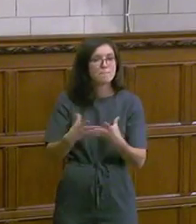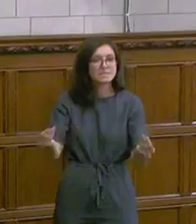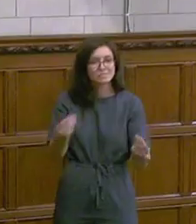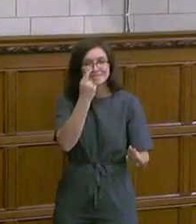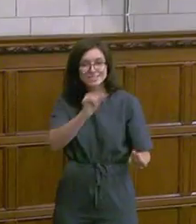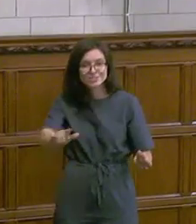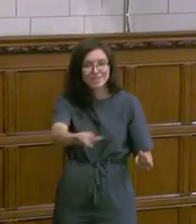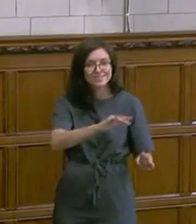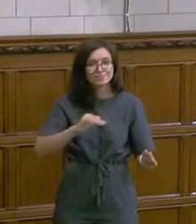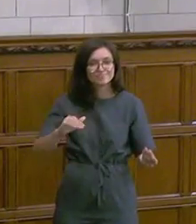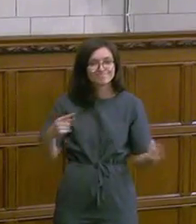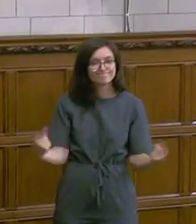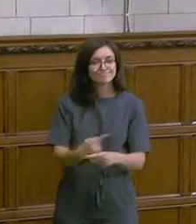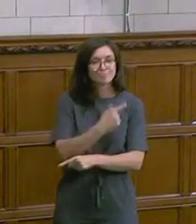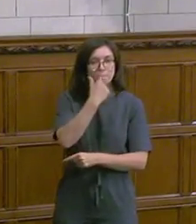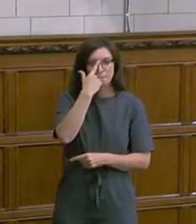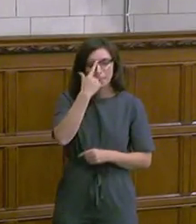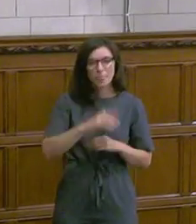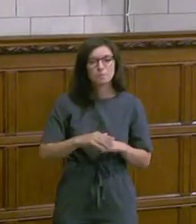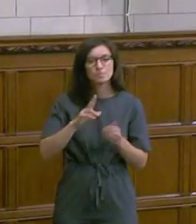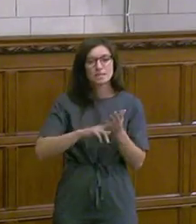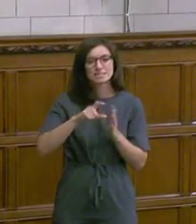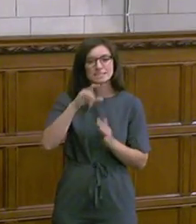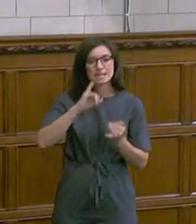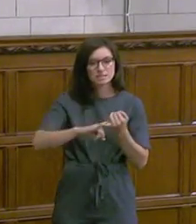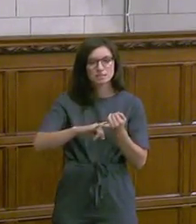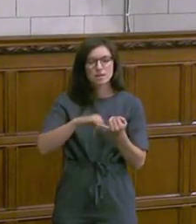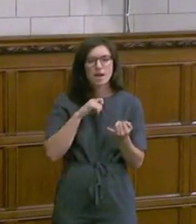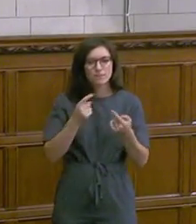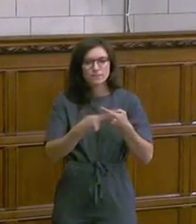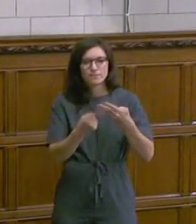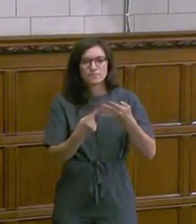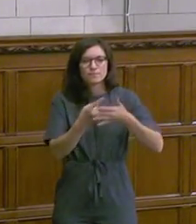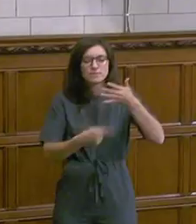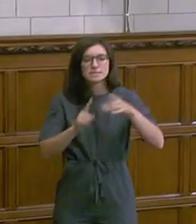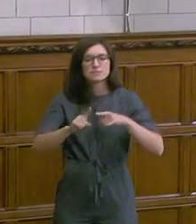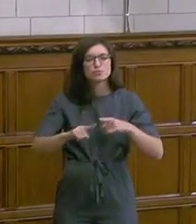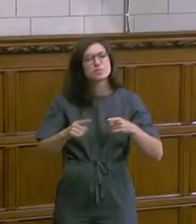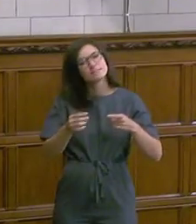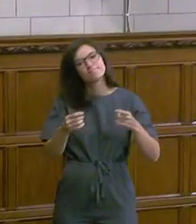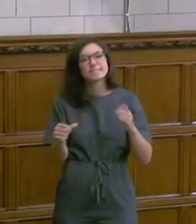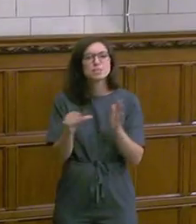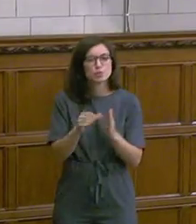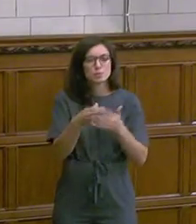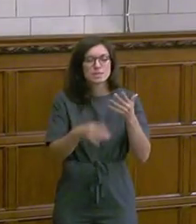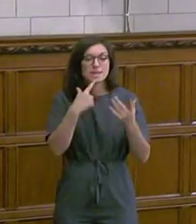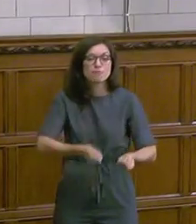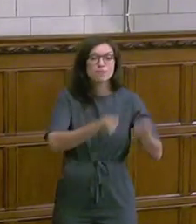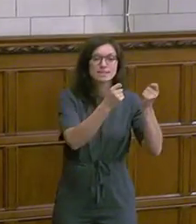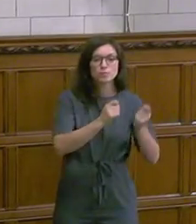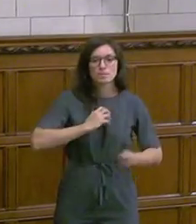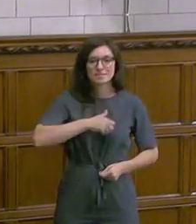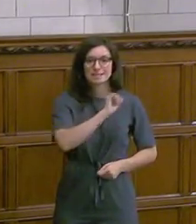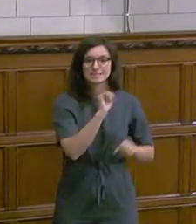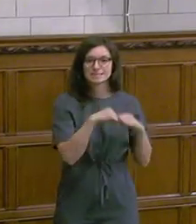raised with us a number of other issues that I know they have already communicated to the Minister and his team. The Department has so